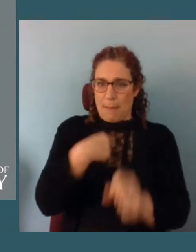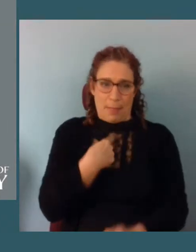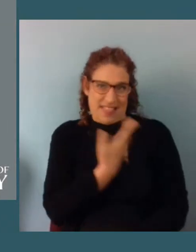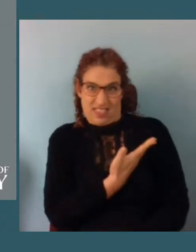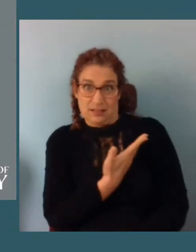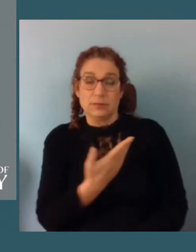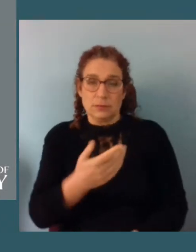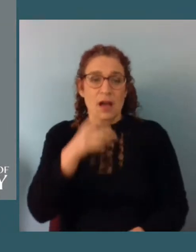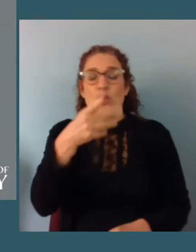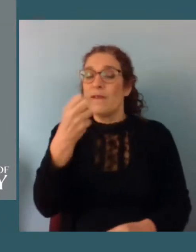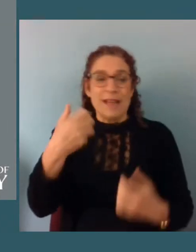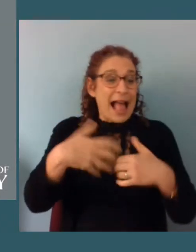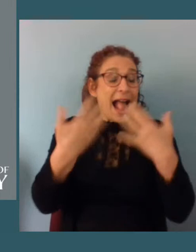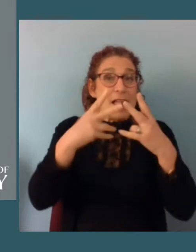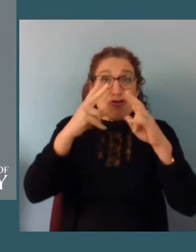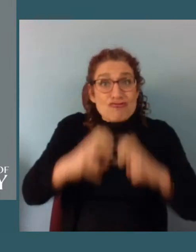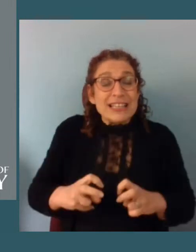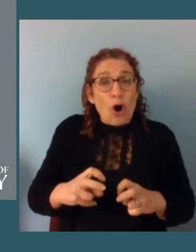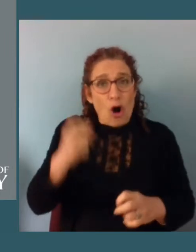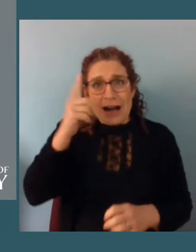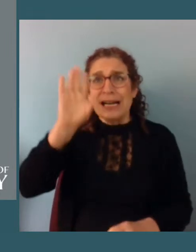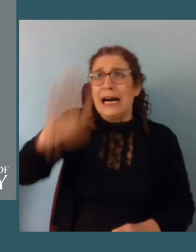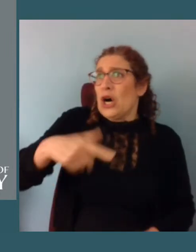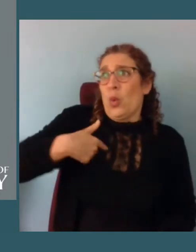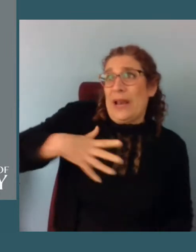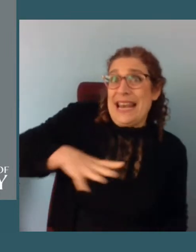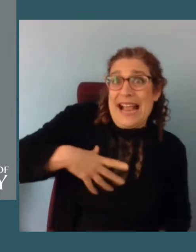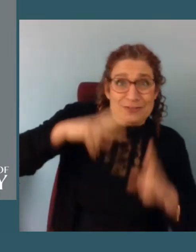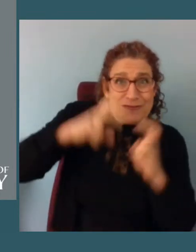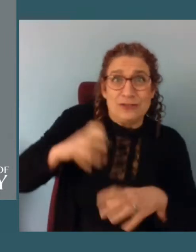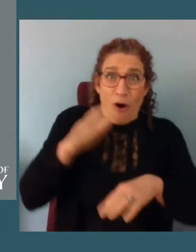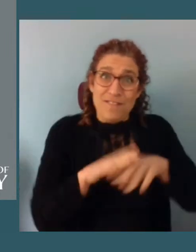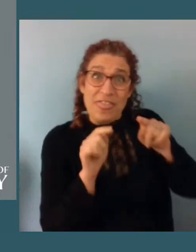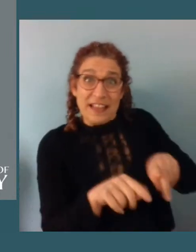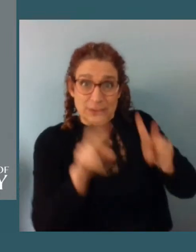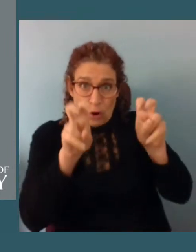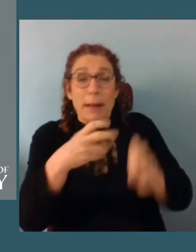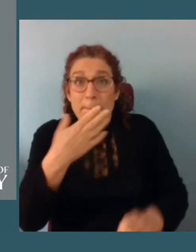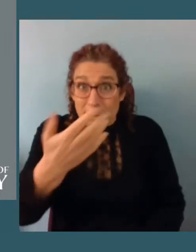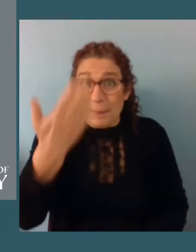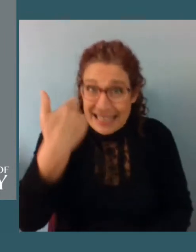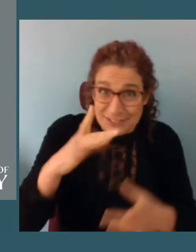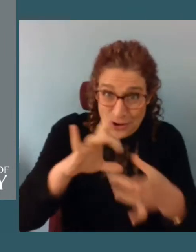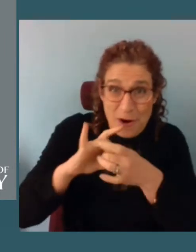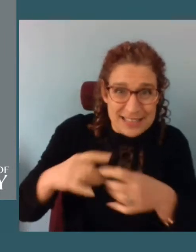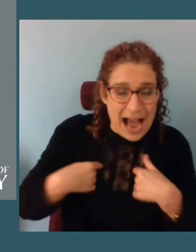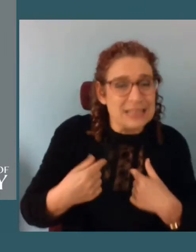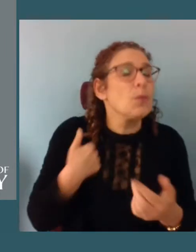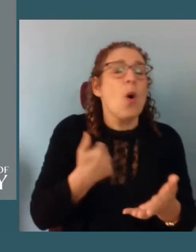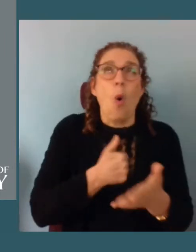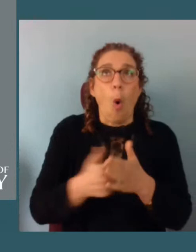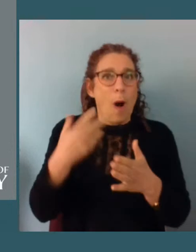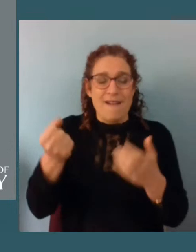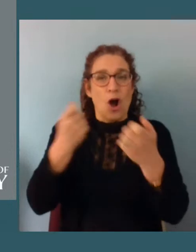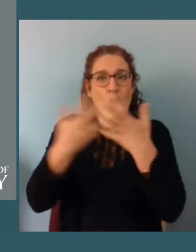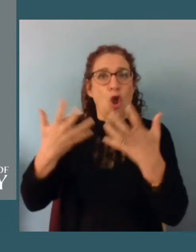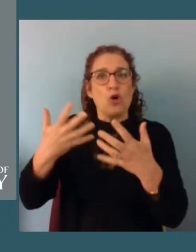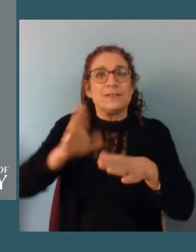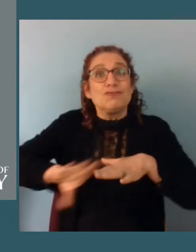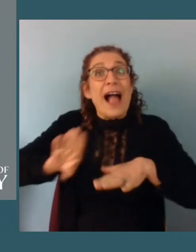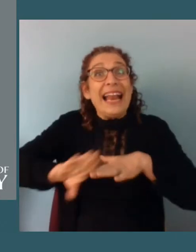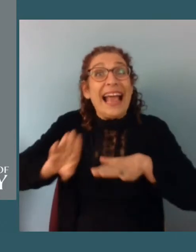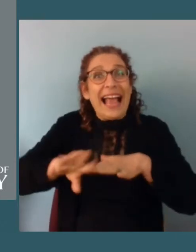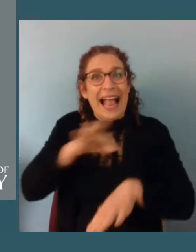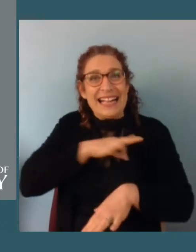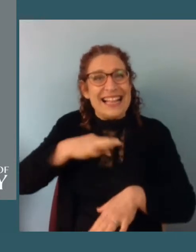research ideas that you'd like to take forward, please do get in touch, because we always have lots of very willing trainee clinical psychologists to work